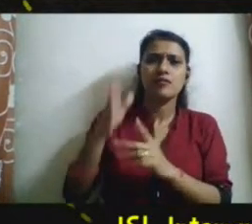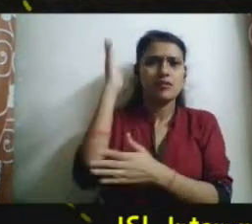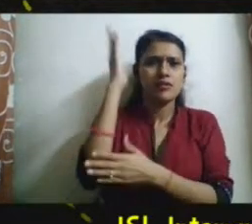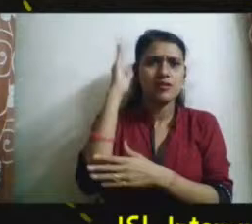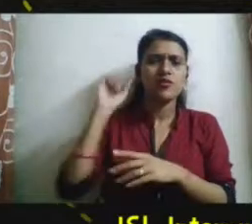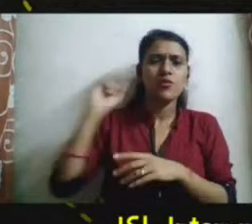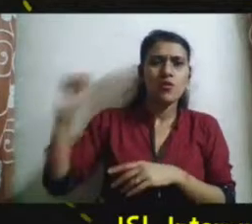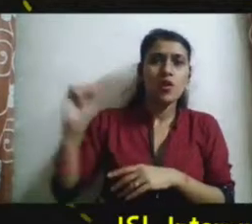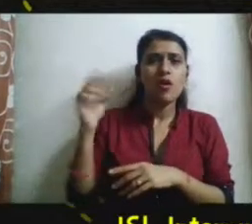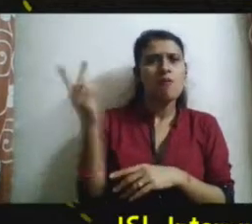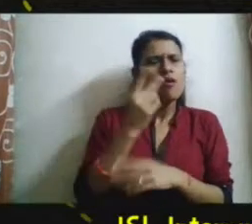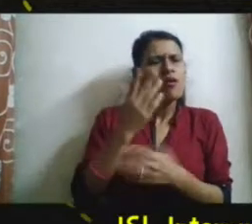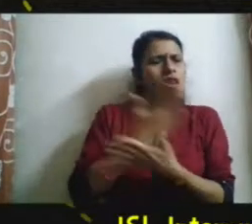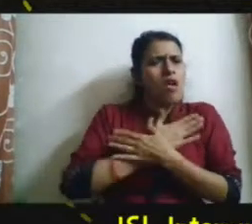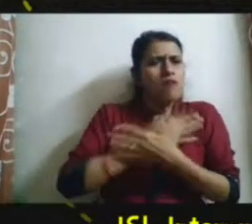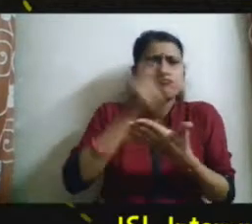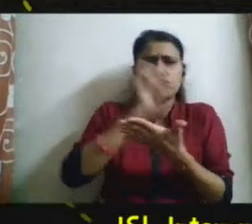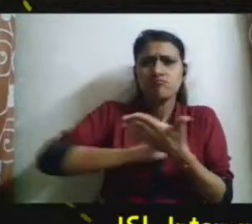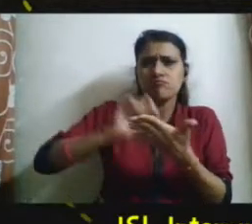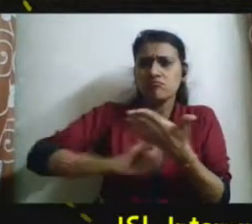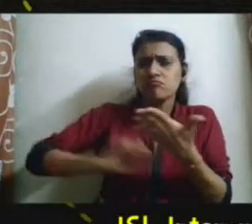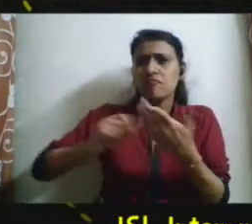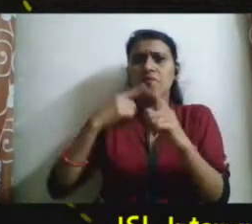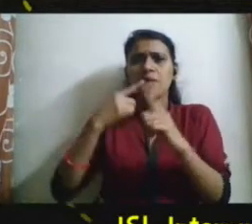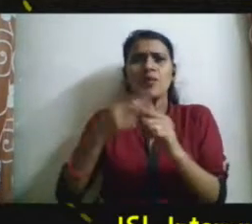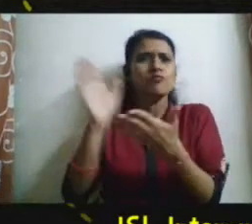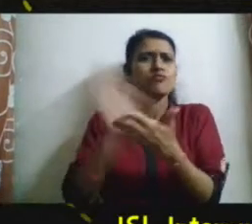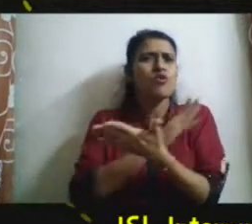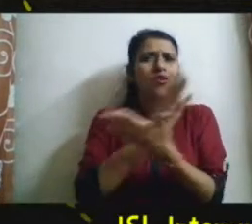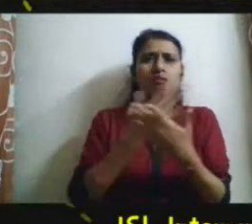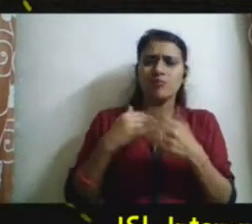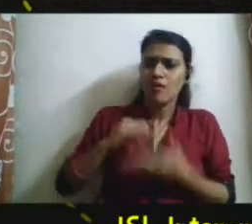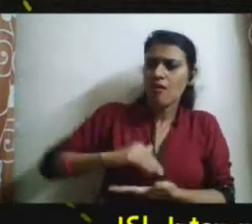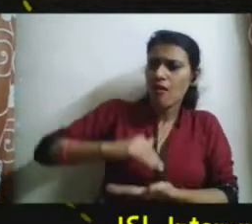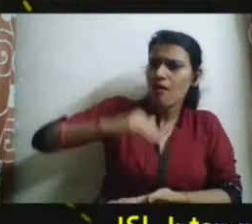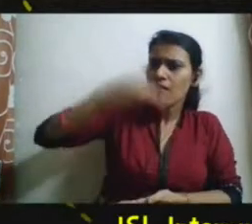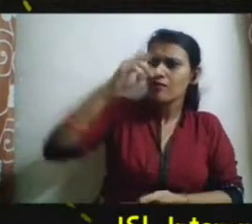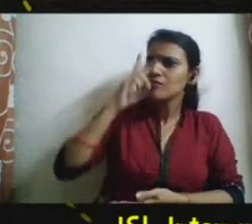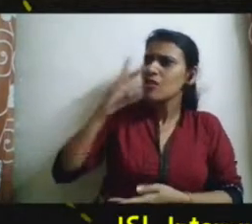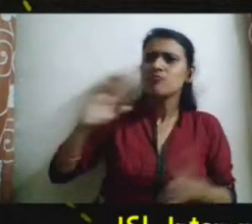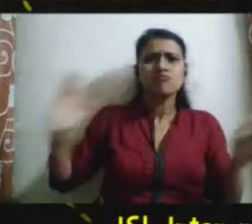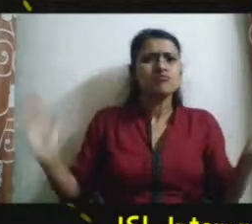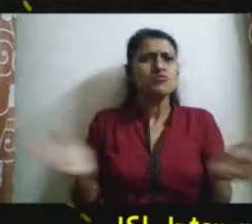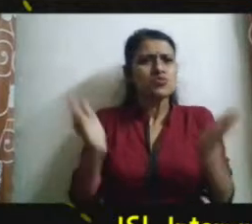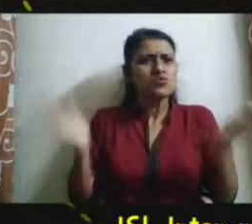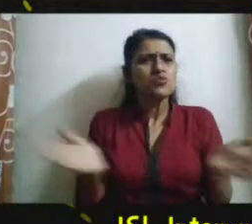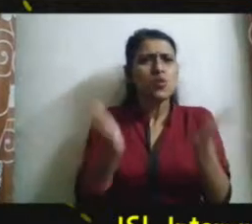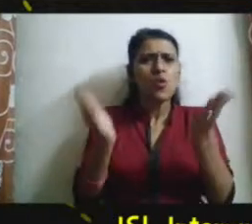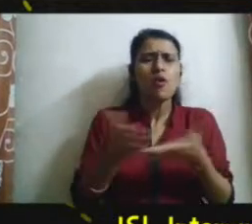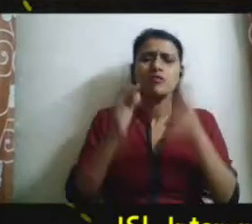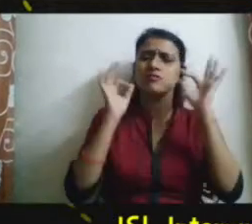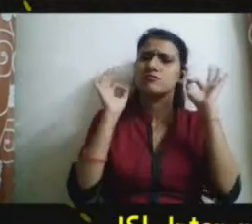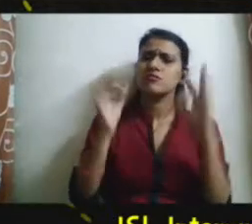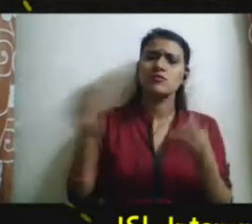literature. And we grew up in this home where, we were being encouraged without any